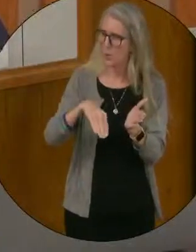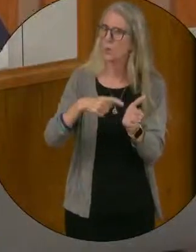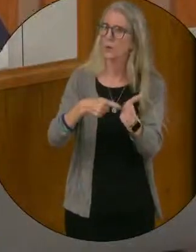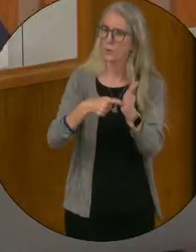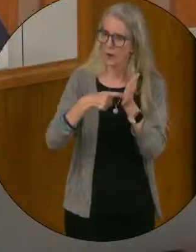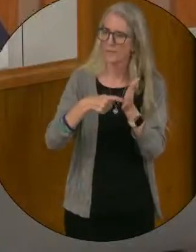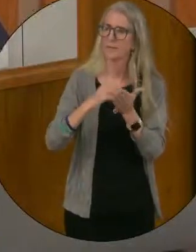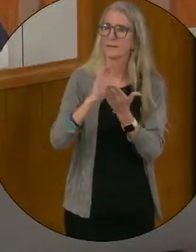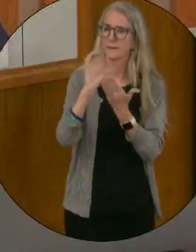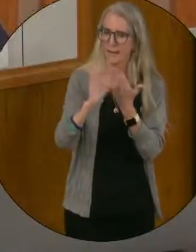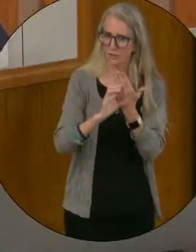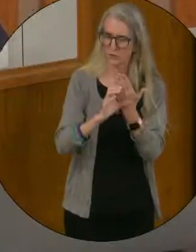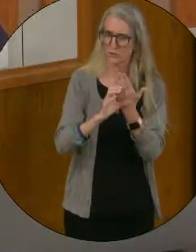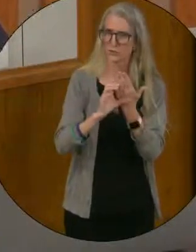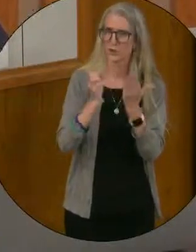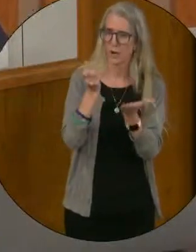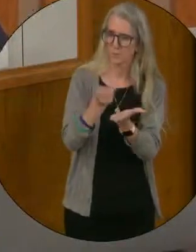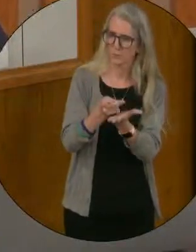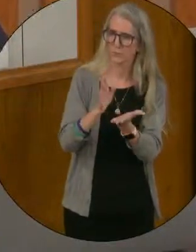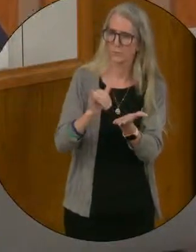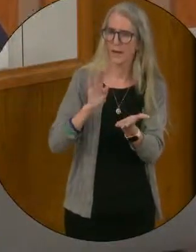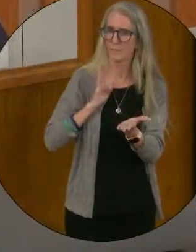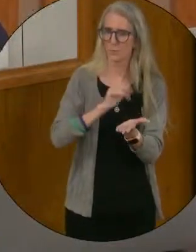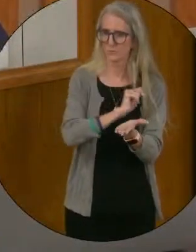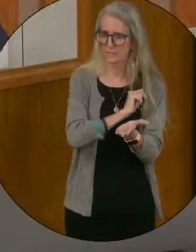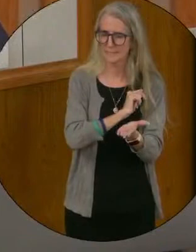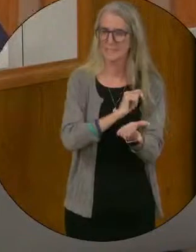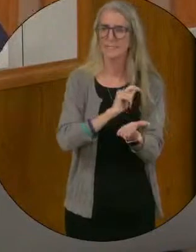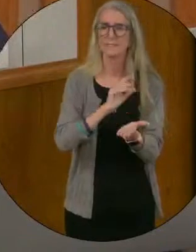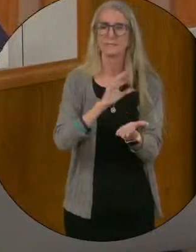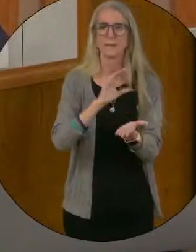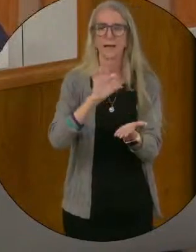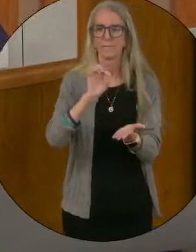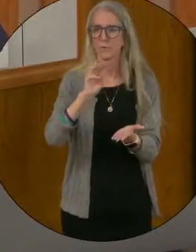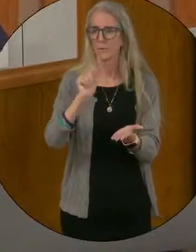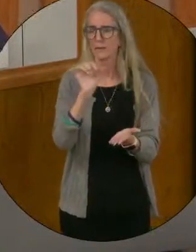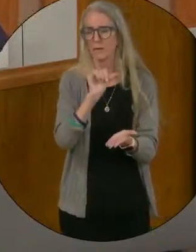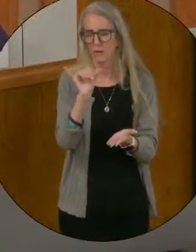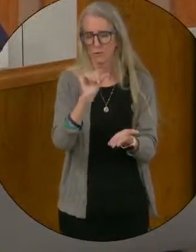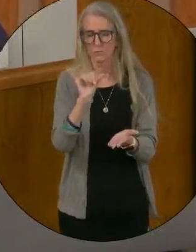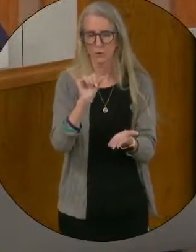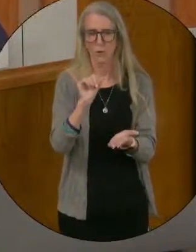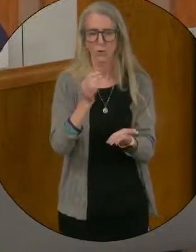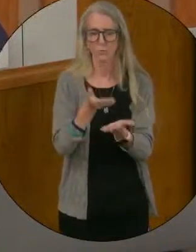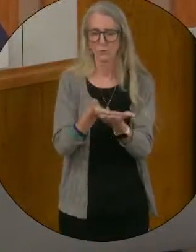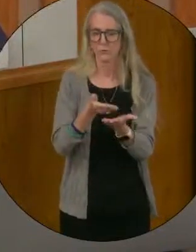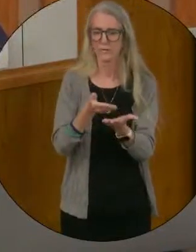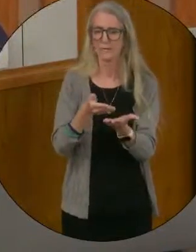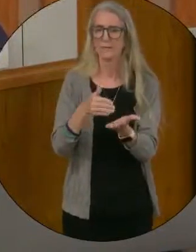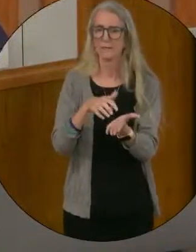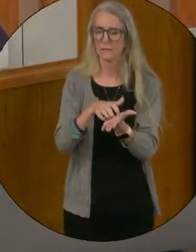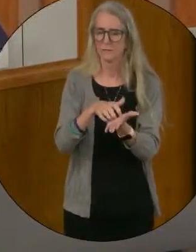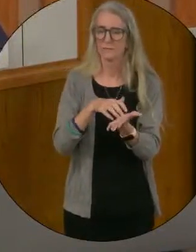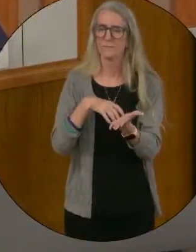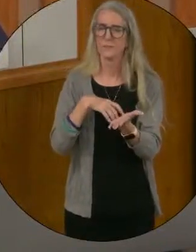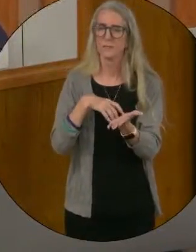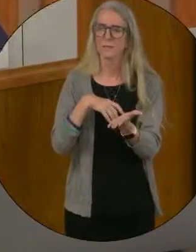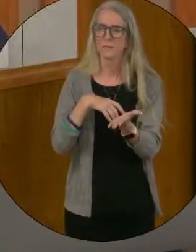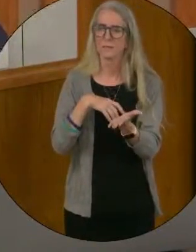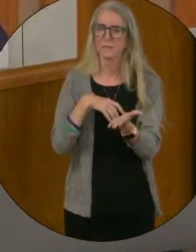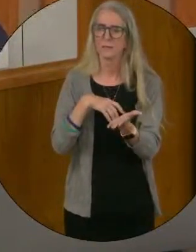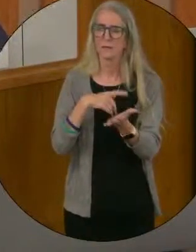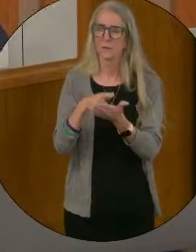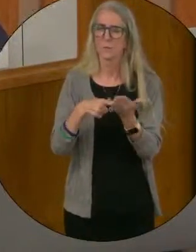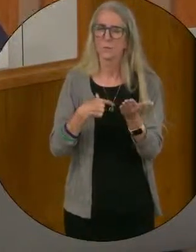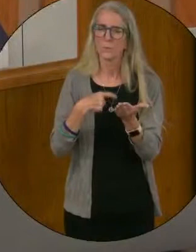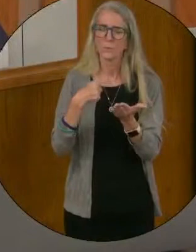calendared, approved by the Board of Trustees, and the format is also approved by the Board of Trustees. What I'm hearing